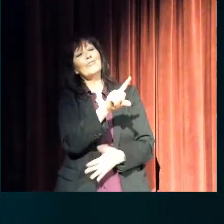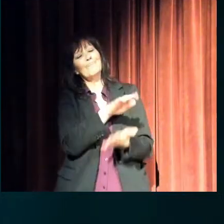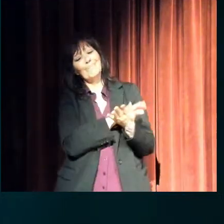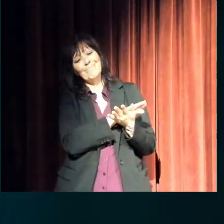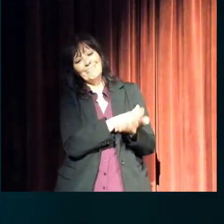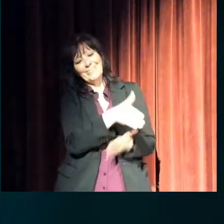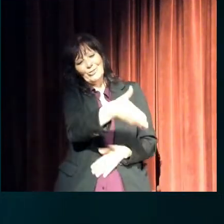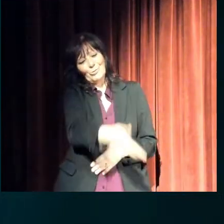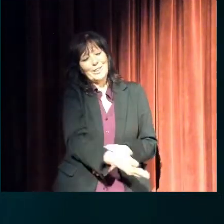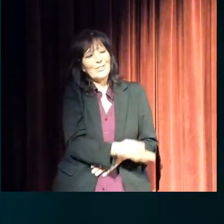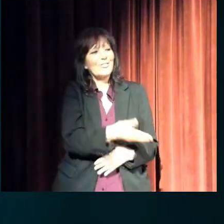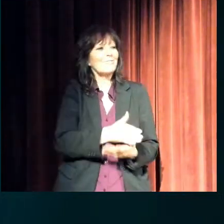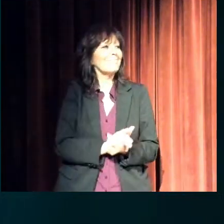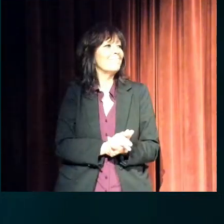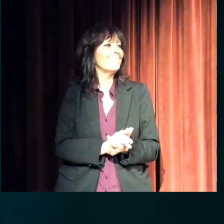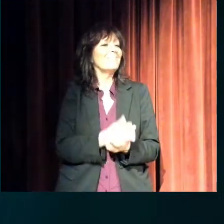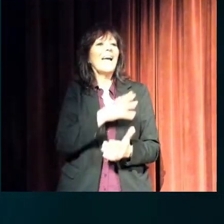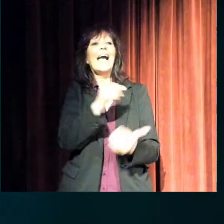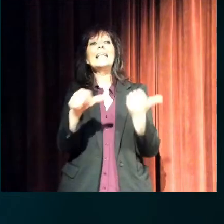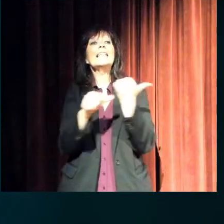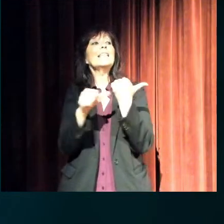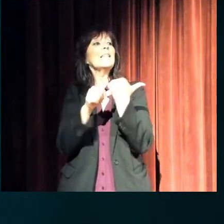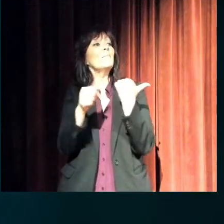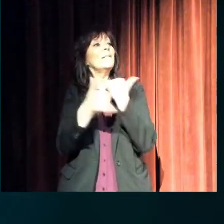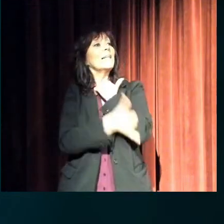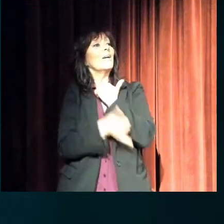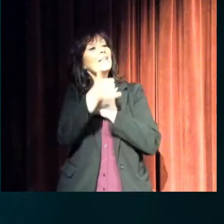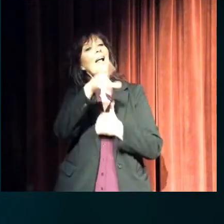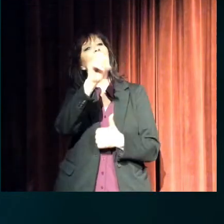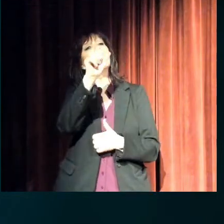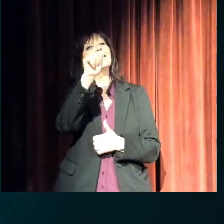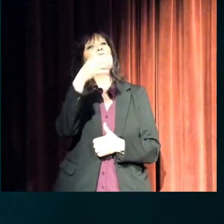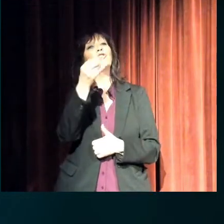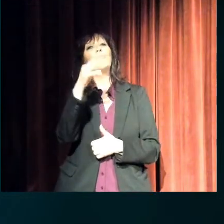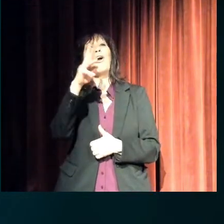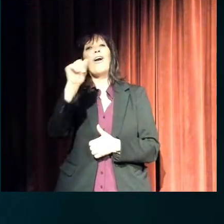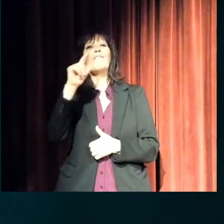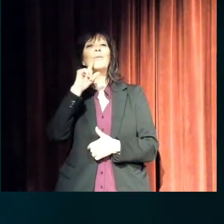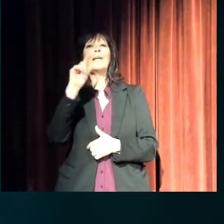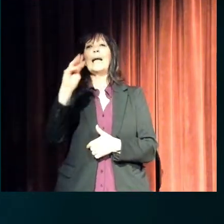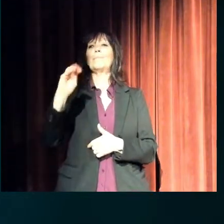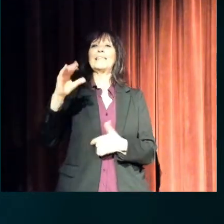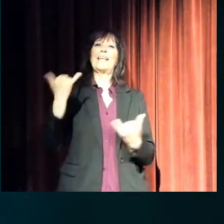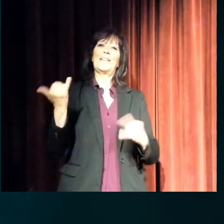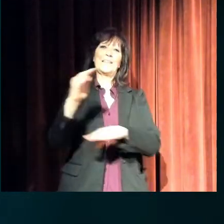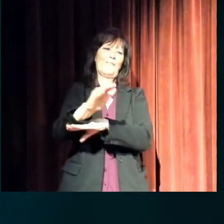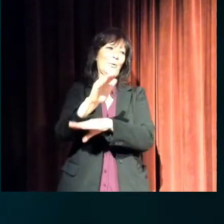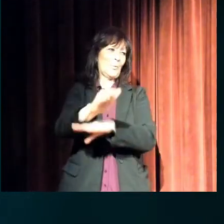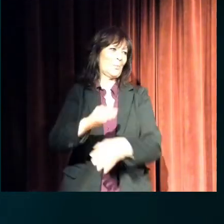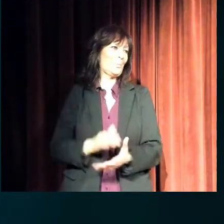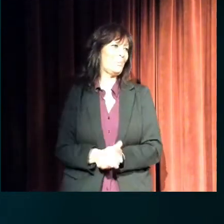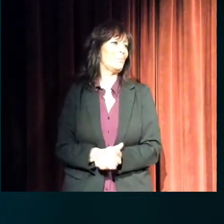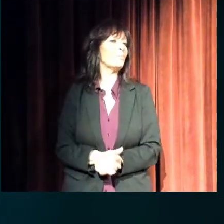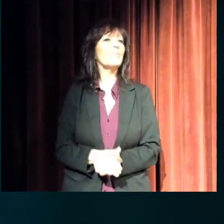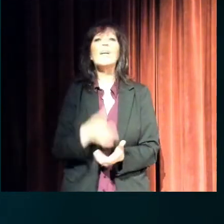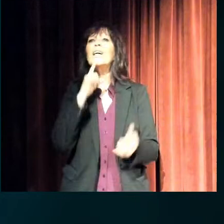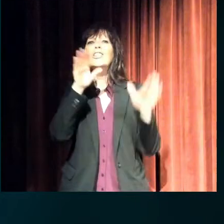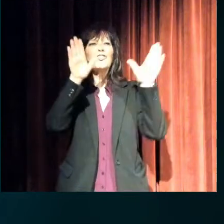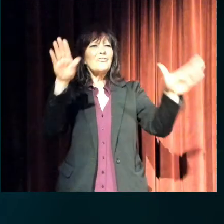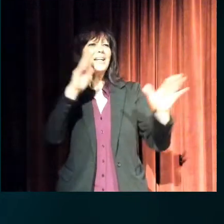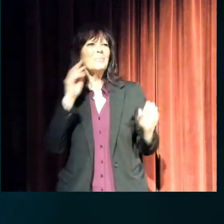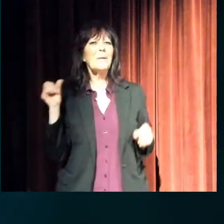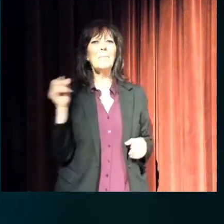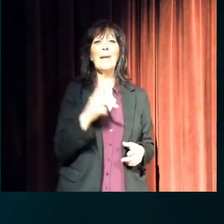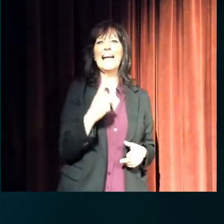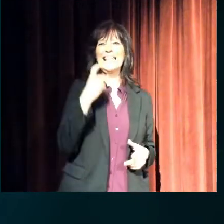gracious introduction, and to Deputy County Executive Lisa Shamera for being our MC this afternoon. It is great to be back